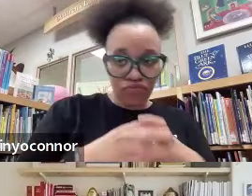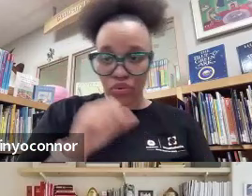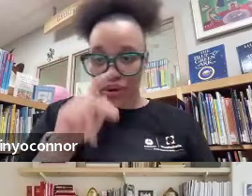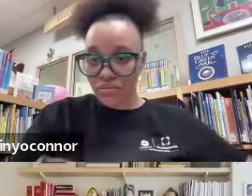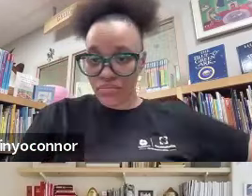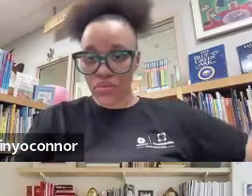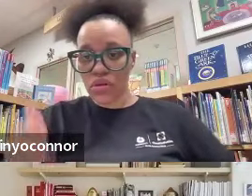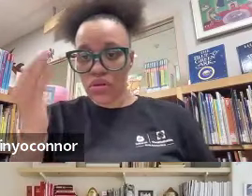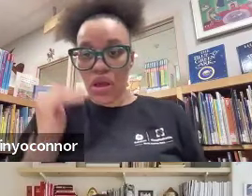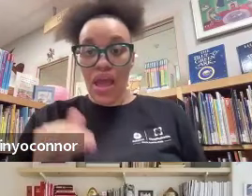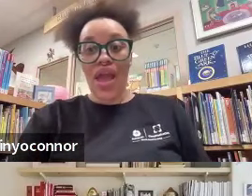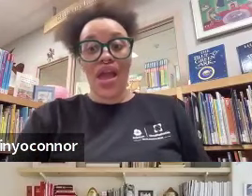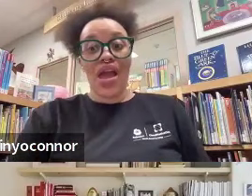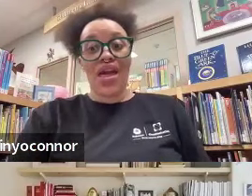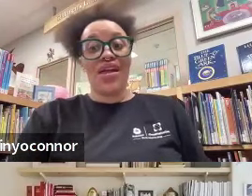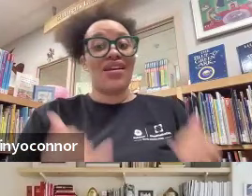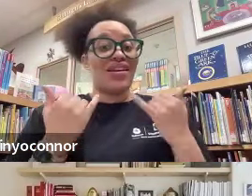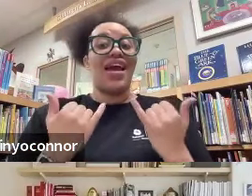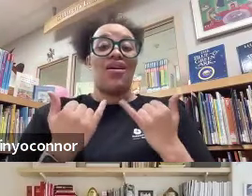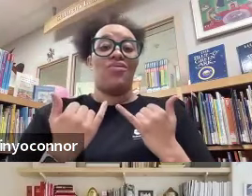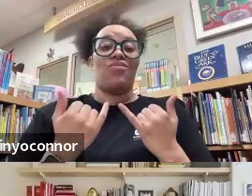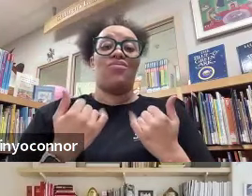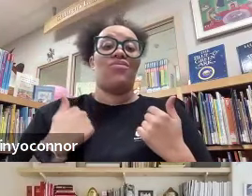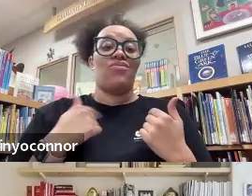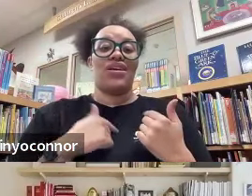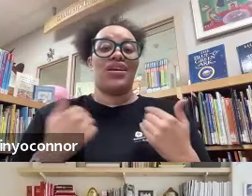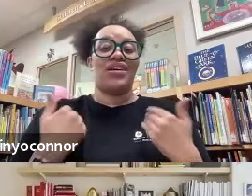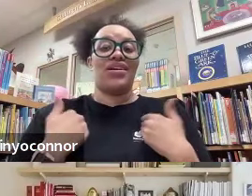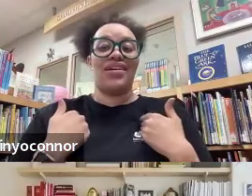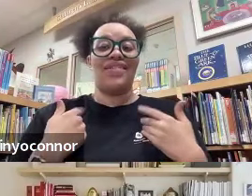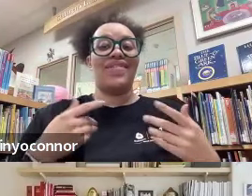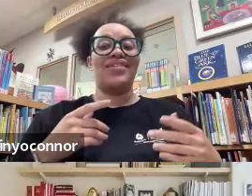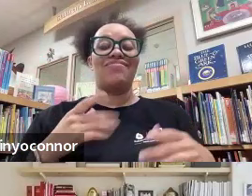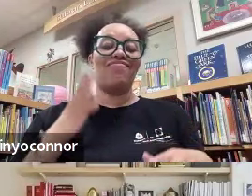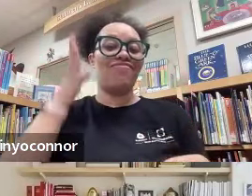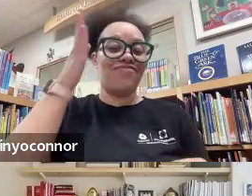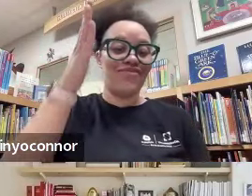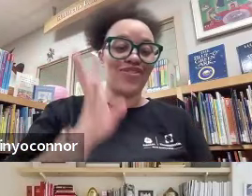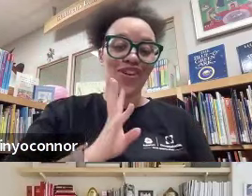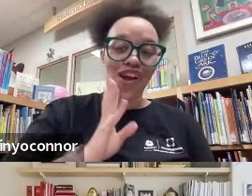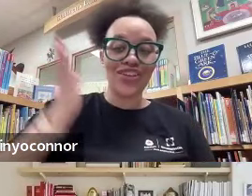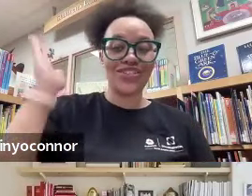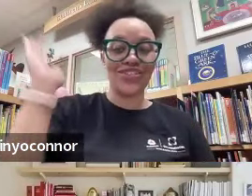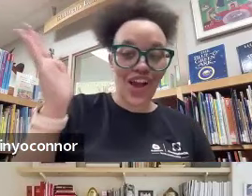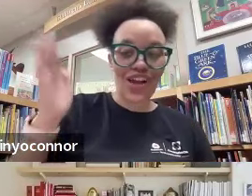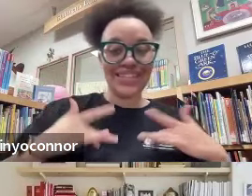on those. And if that works. Okay. So now we